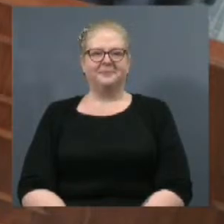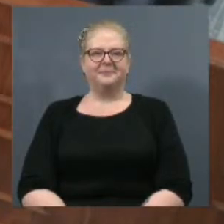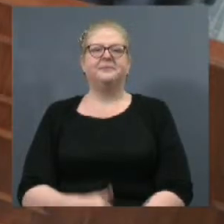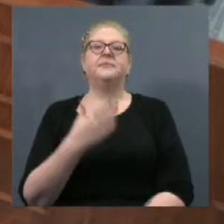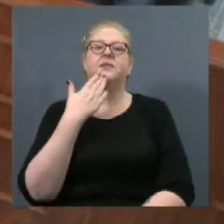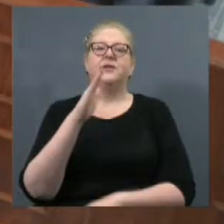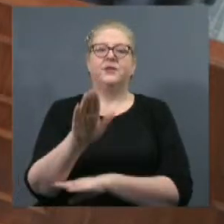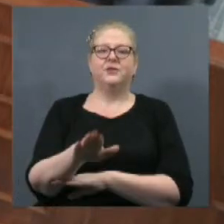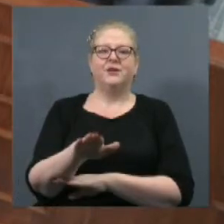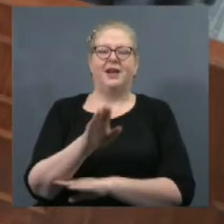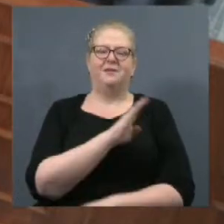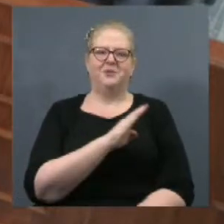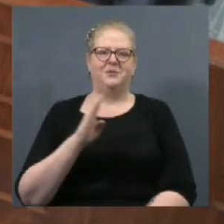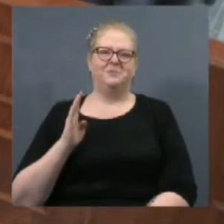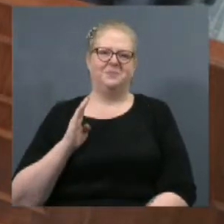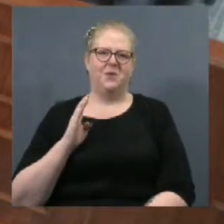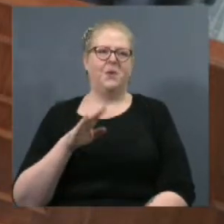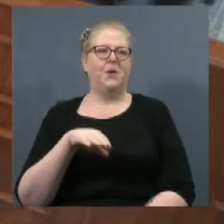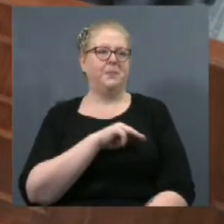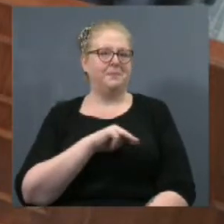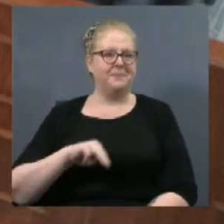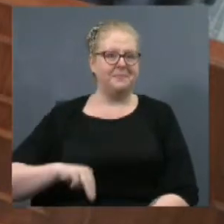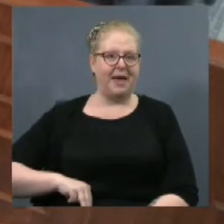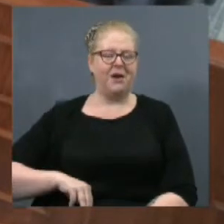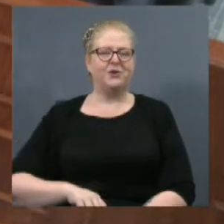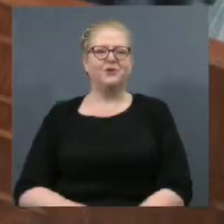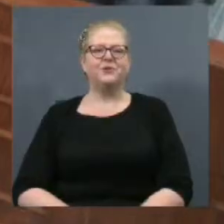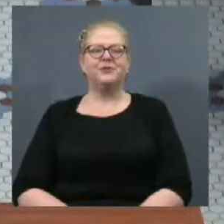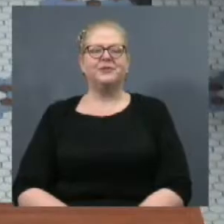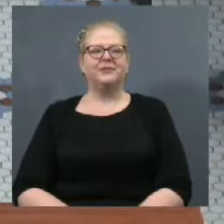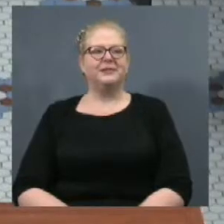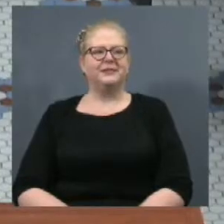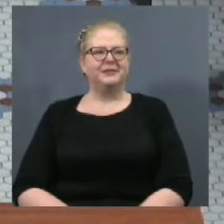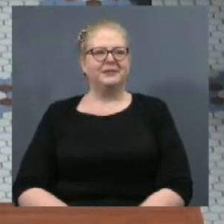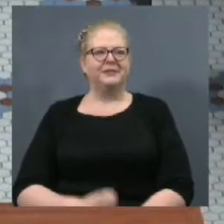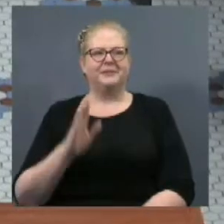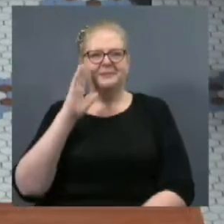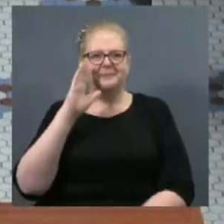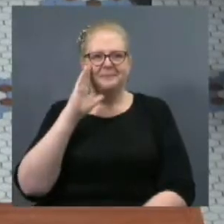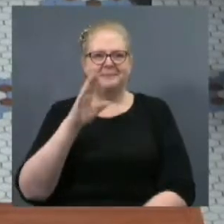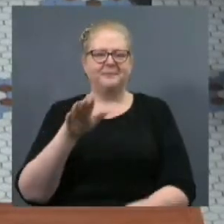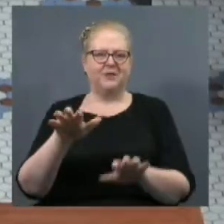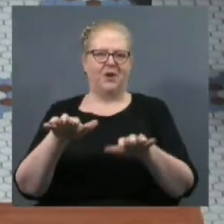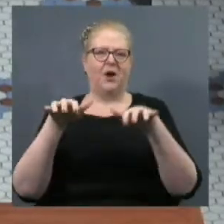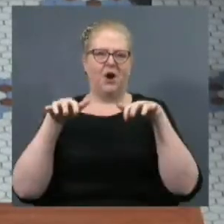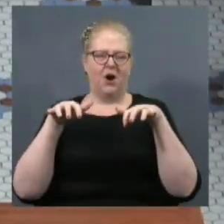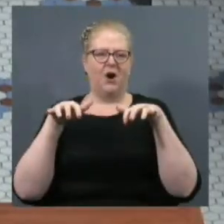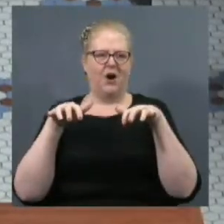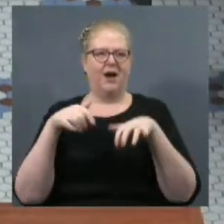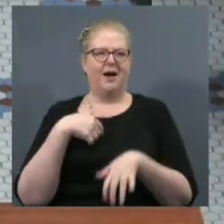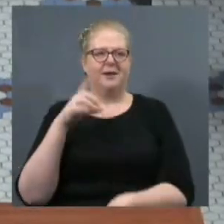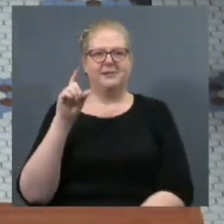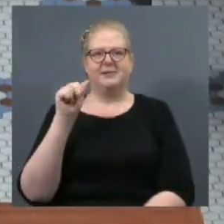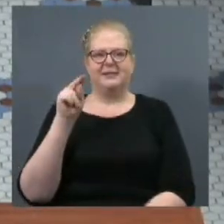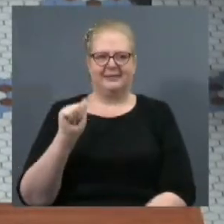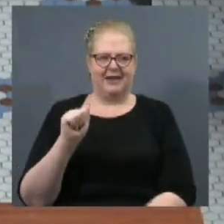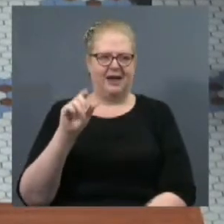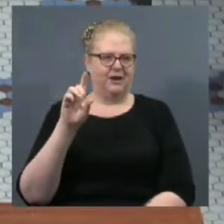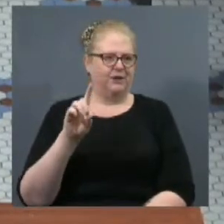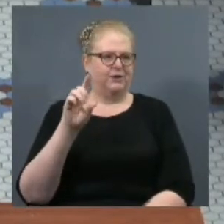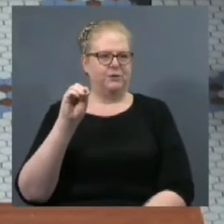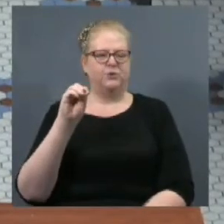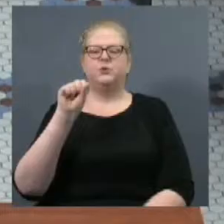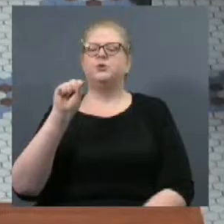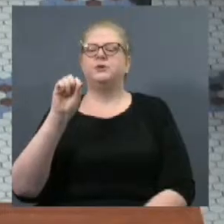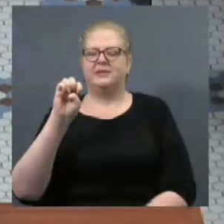Good afternoon, Board, to the Mayor, and to the audience. I'm Dana Doucette, Director of Community